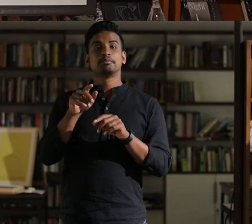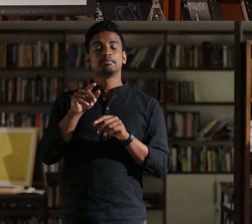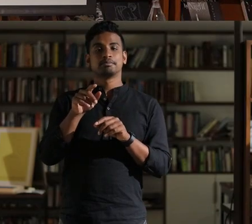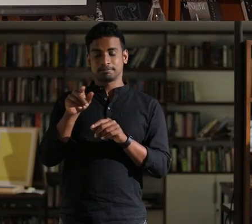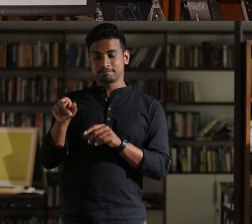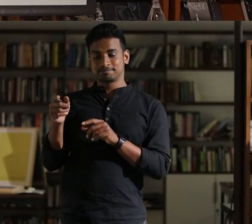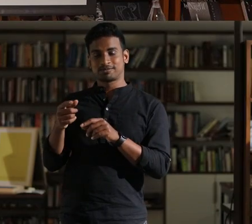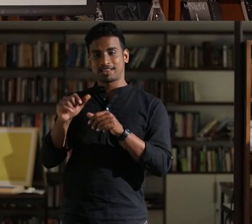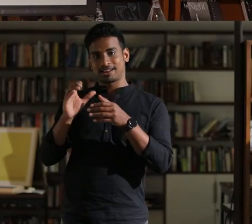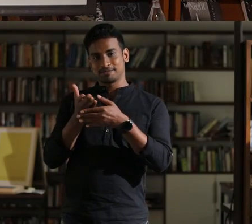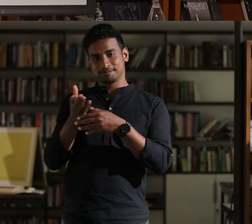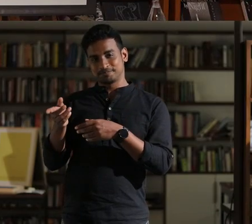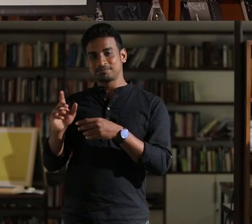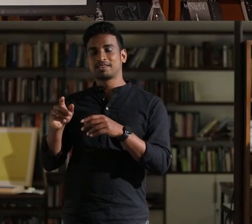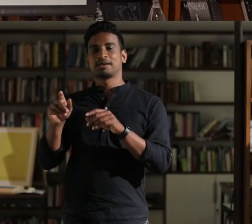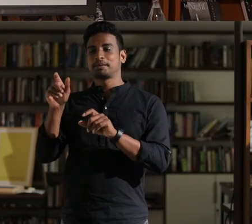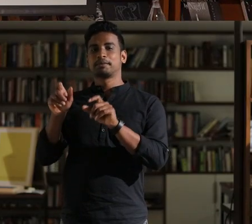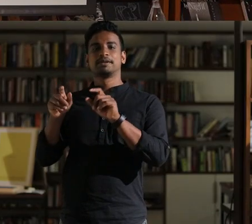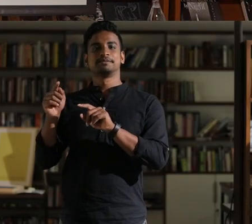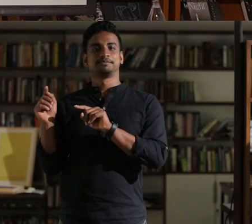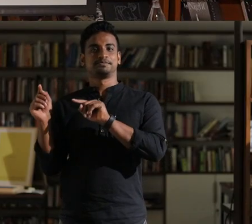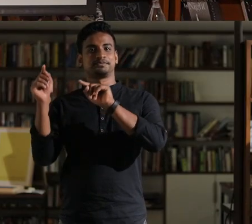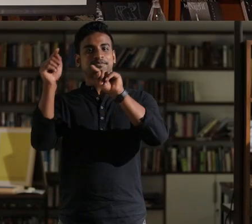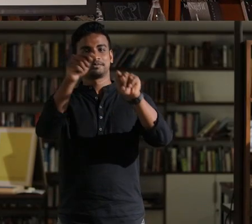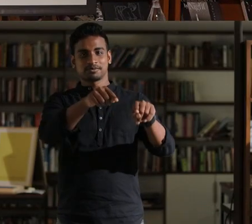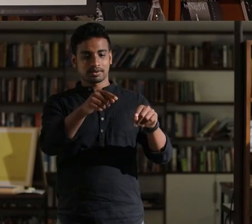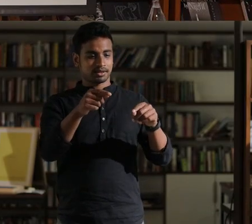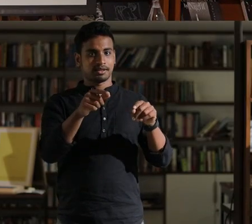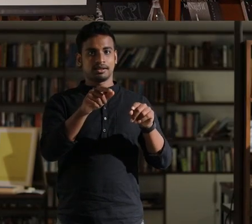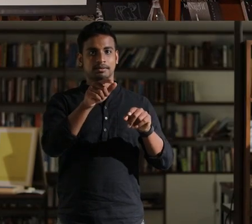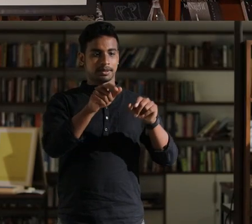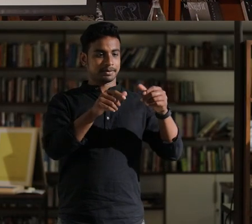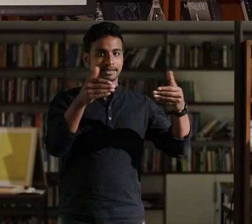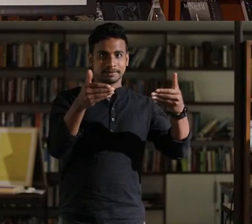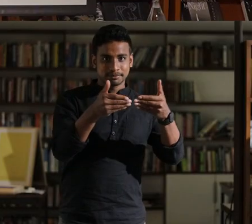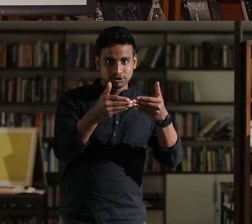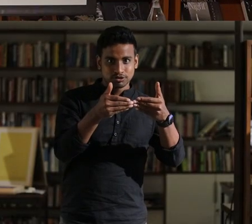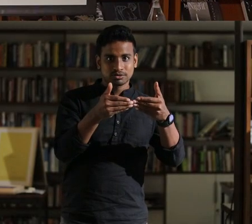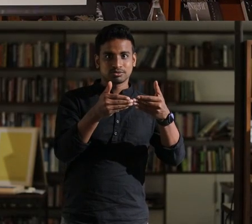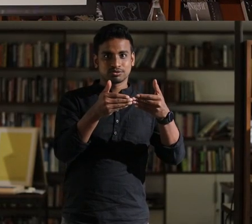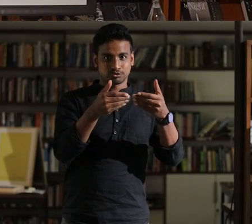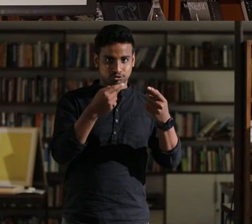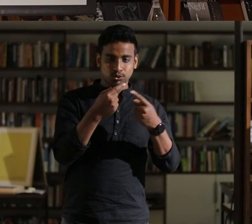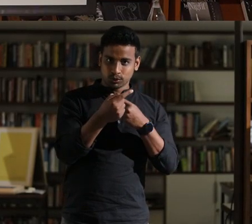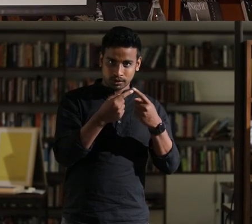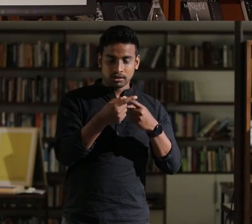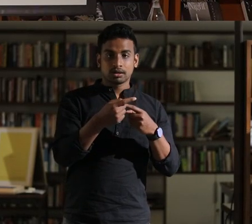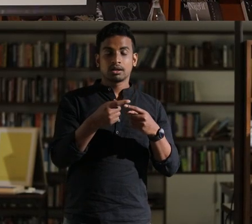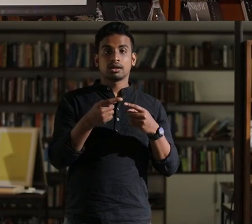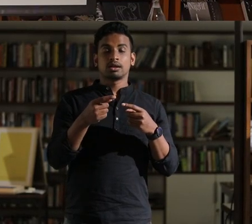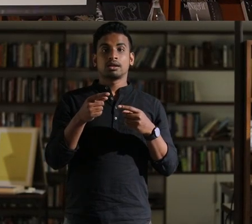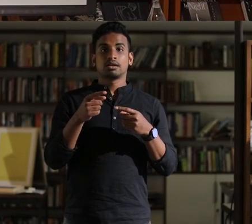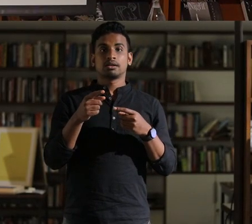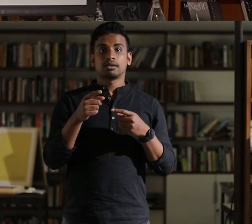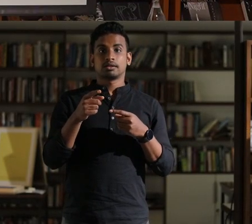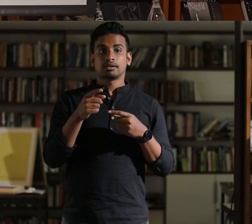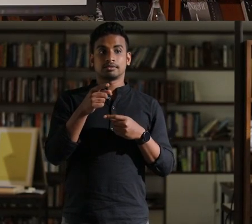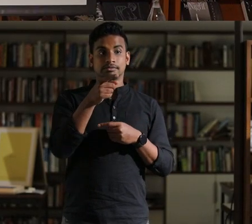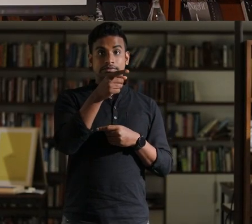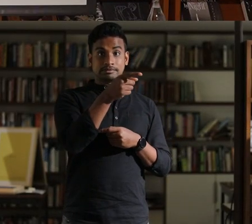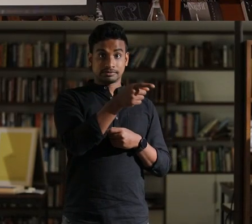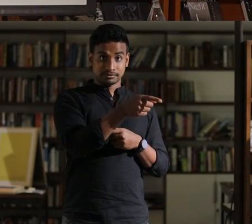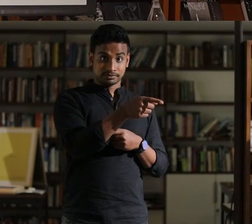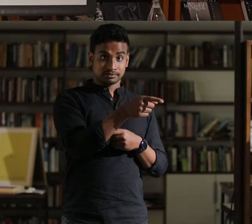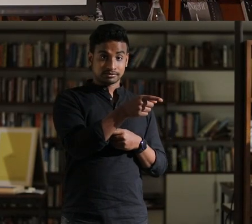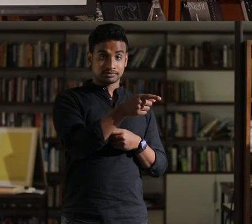so happened that many of the people one met were people whose children I had taught in a primary school